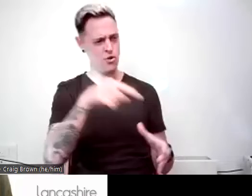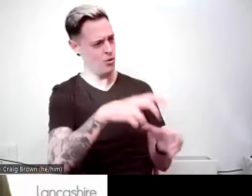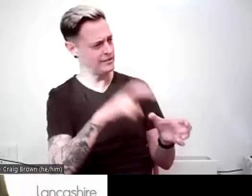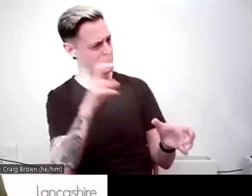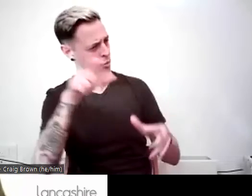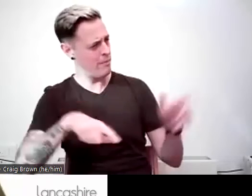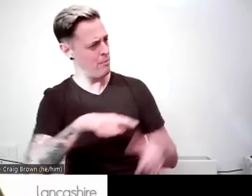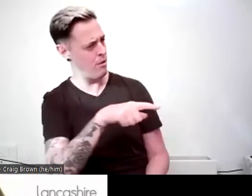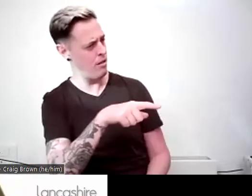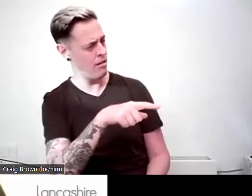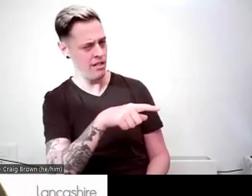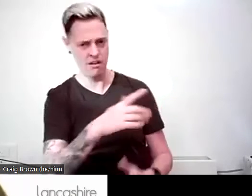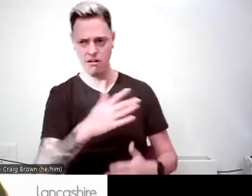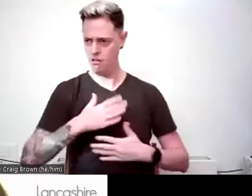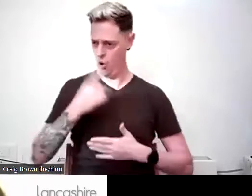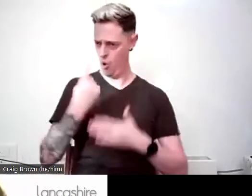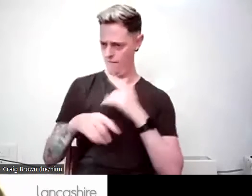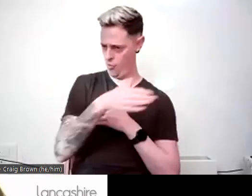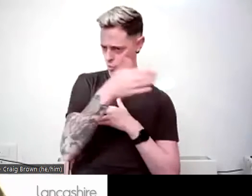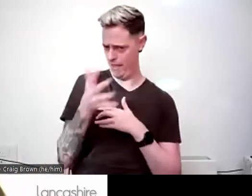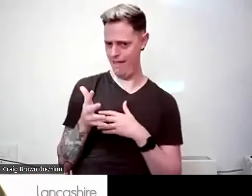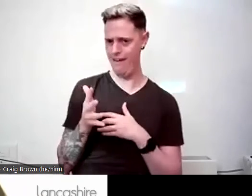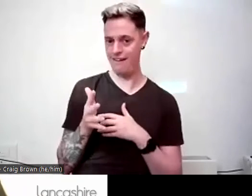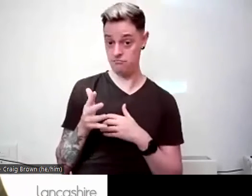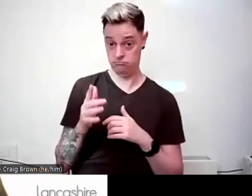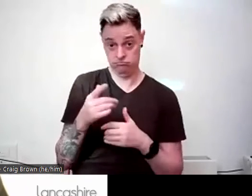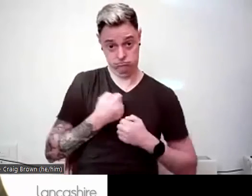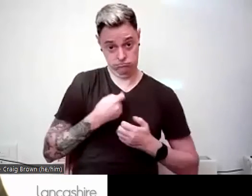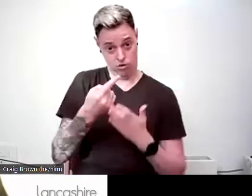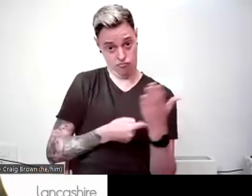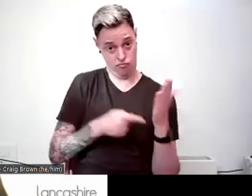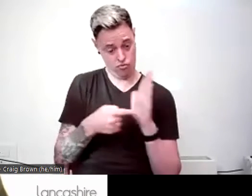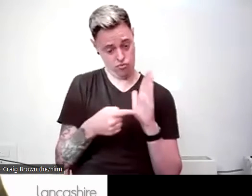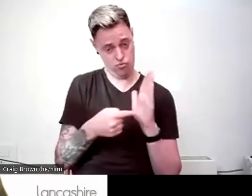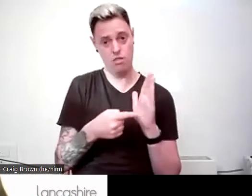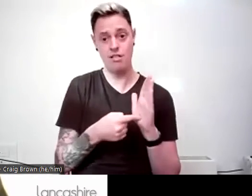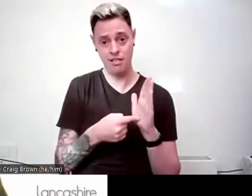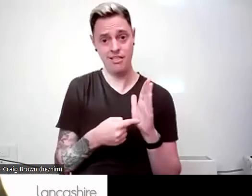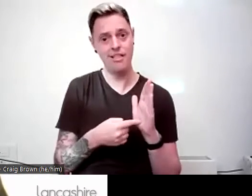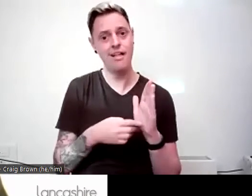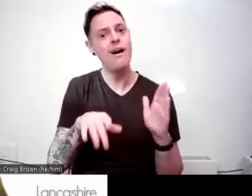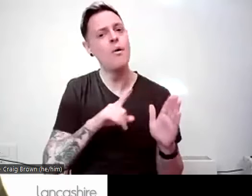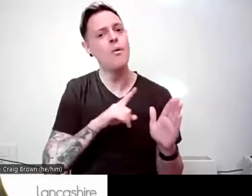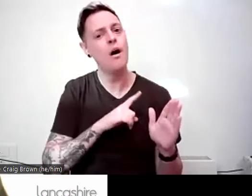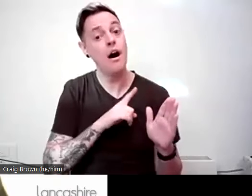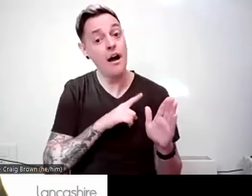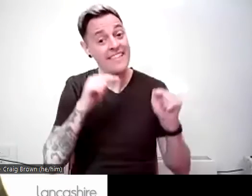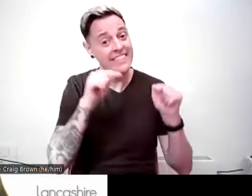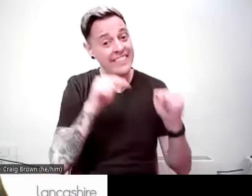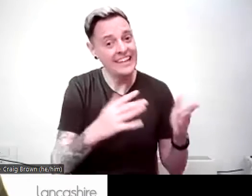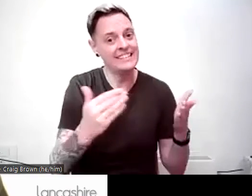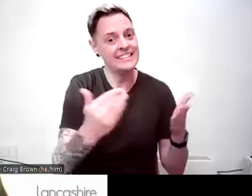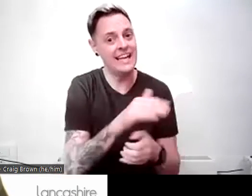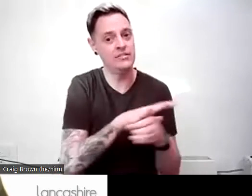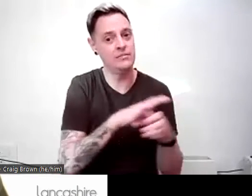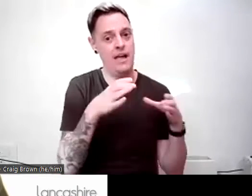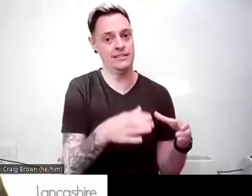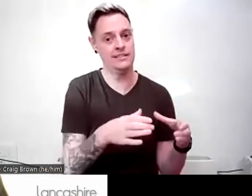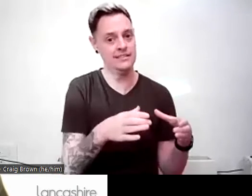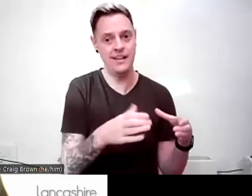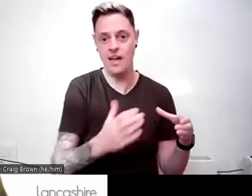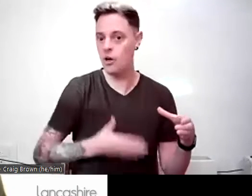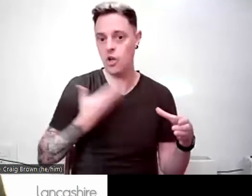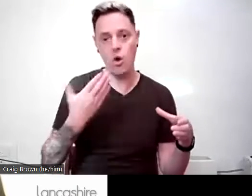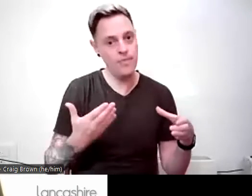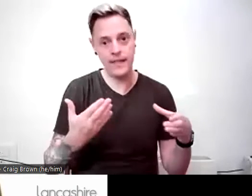queer people, and I do have that rule, and that is because I want it to be a safe space and I don't want all of this stuff